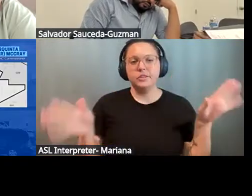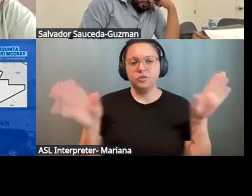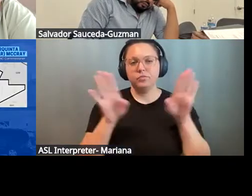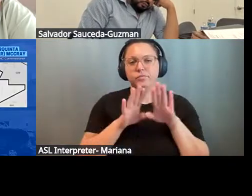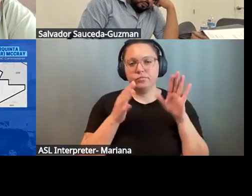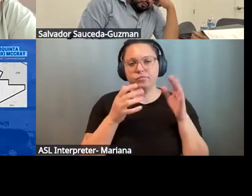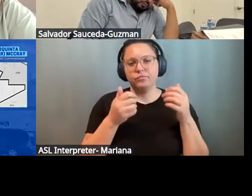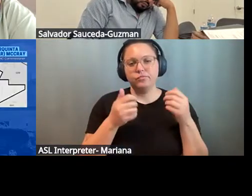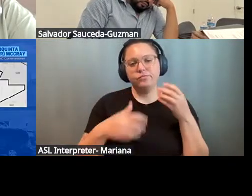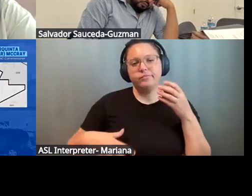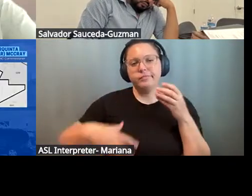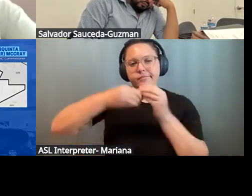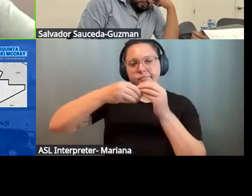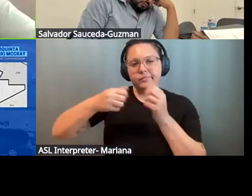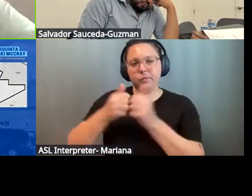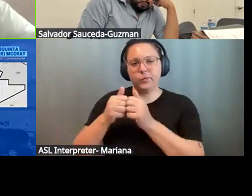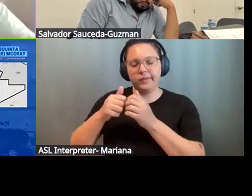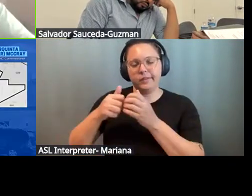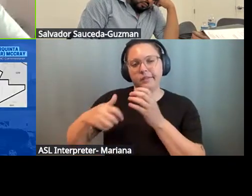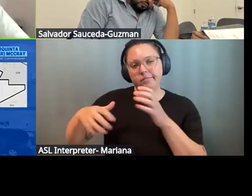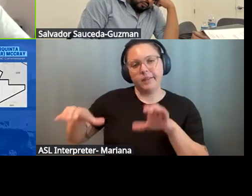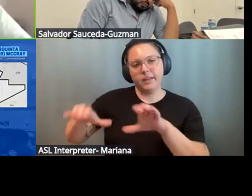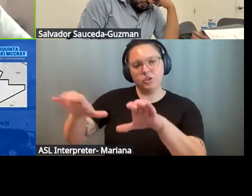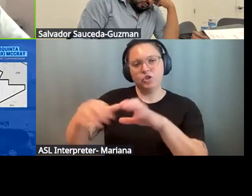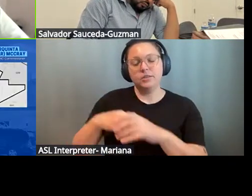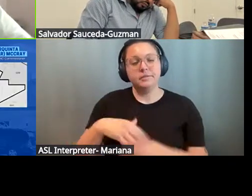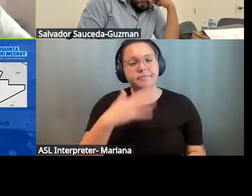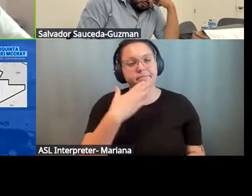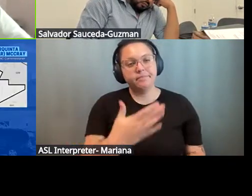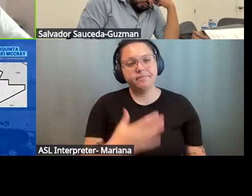those additional actions. Okay, thank you.